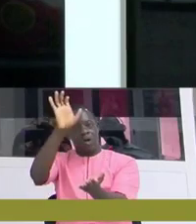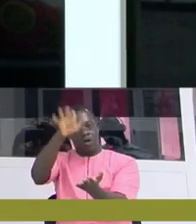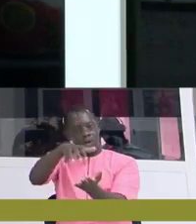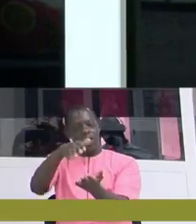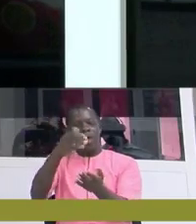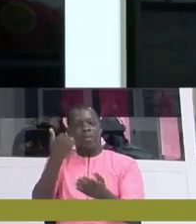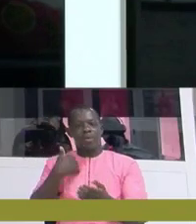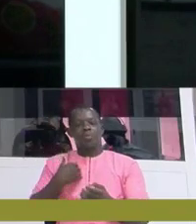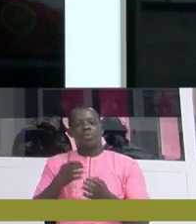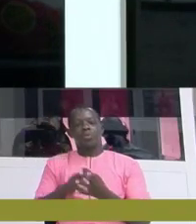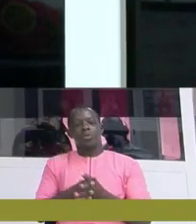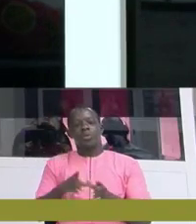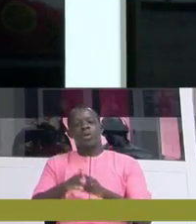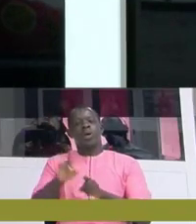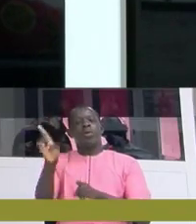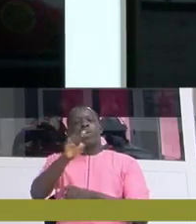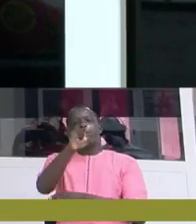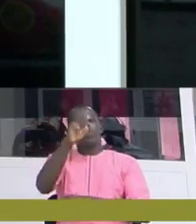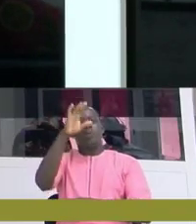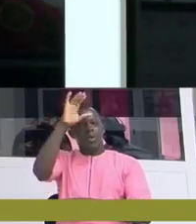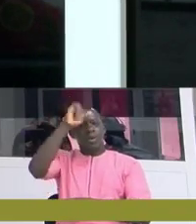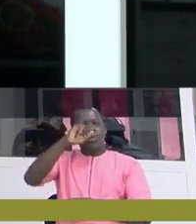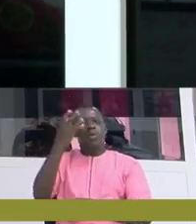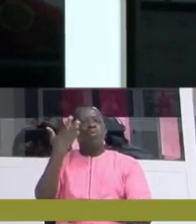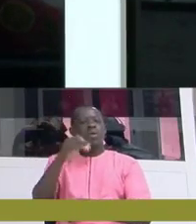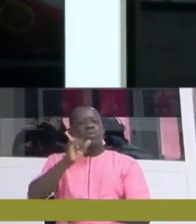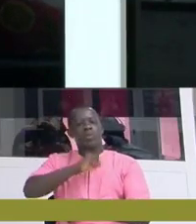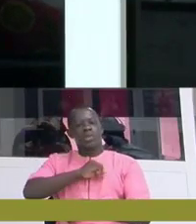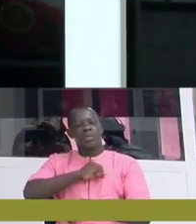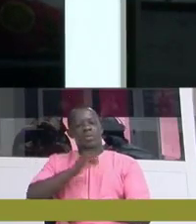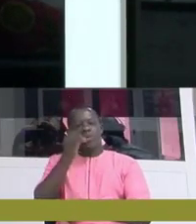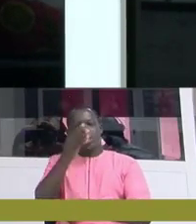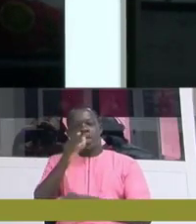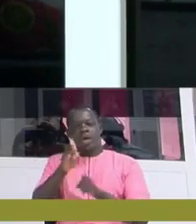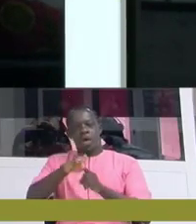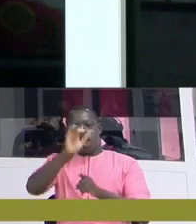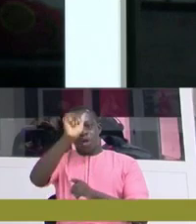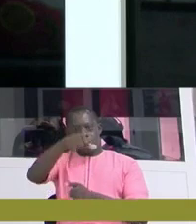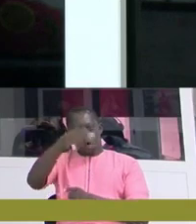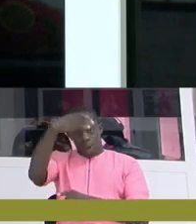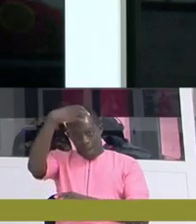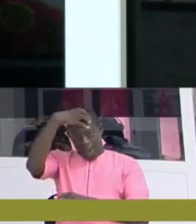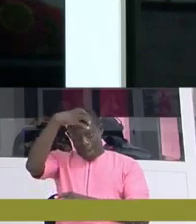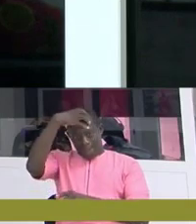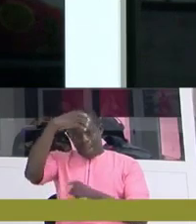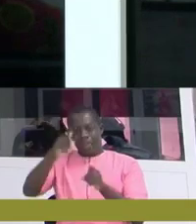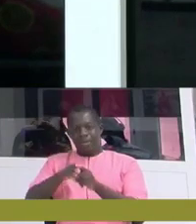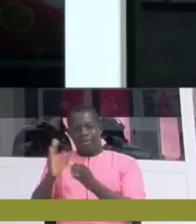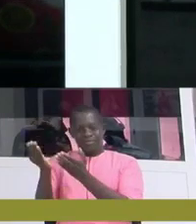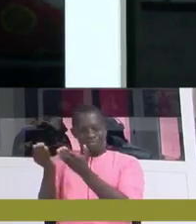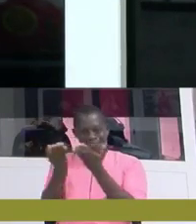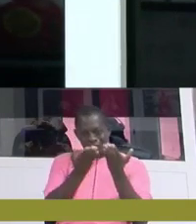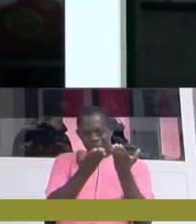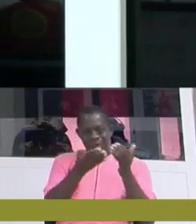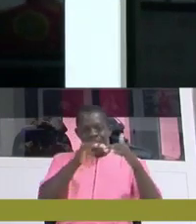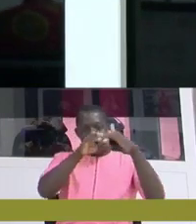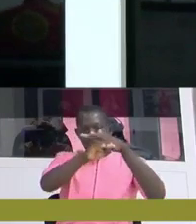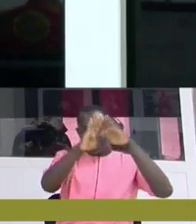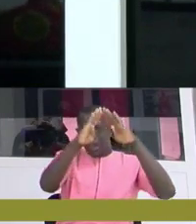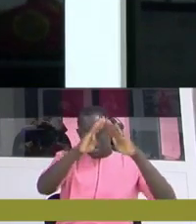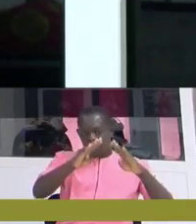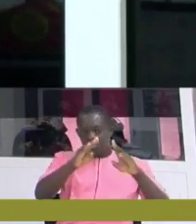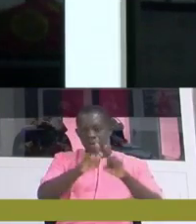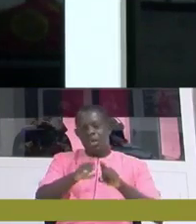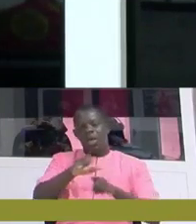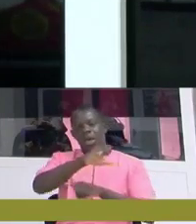What did you understand when he said, I will take your head inside? At that stage, did you know exactly what he was